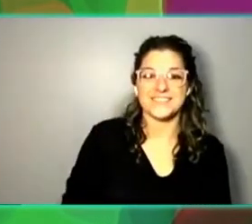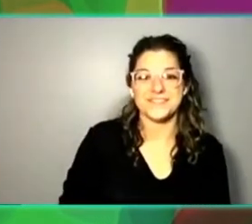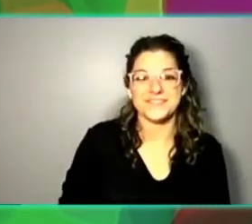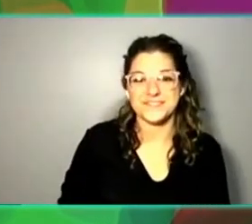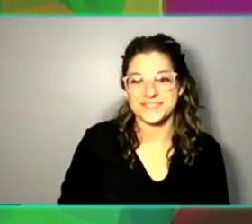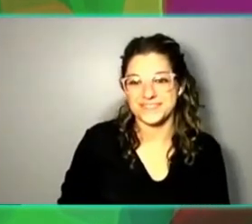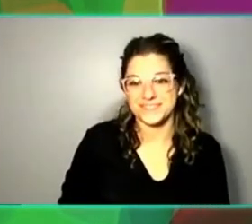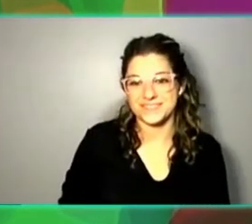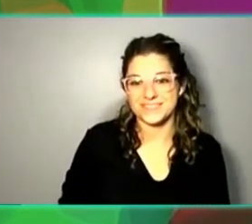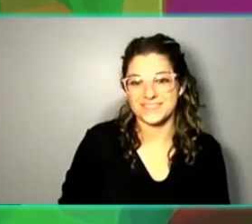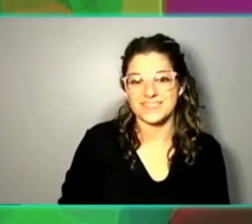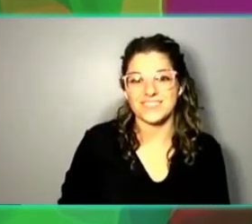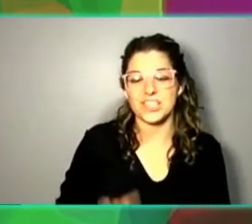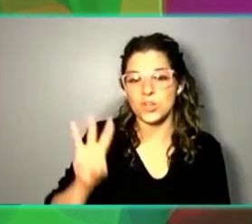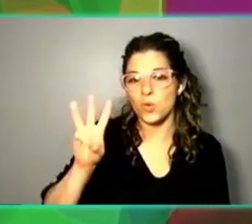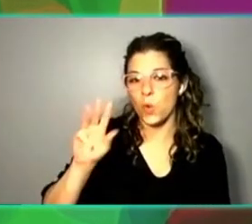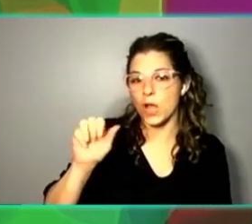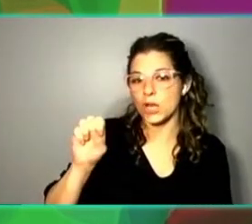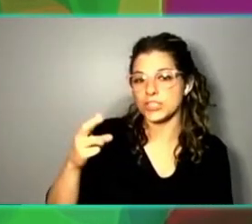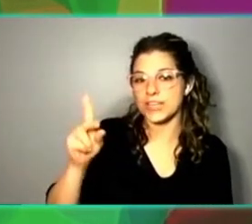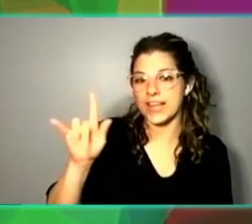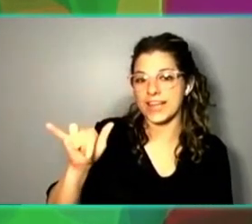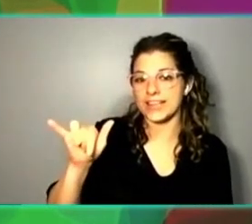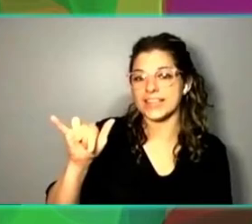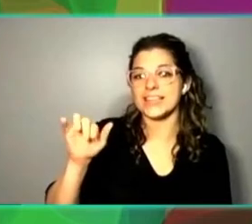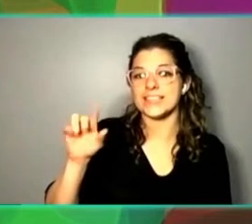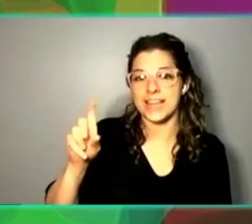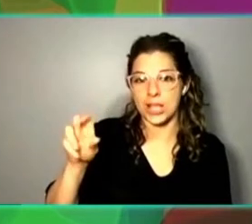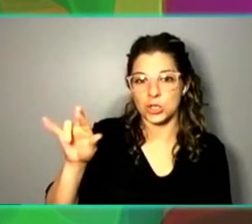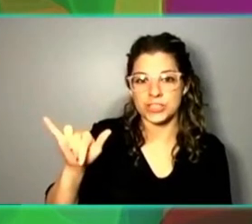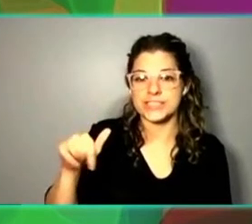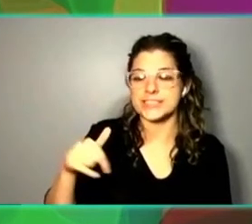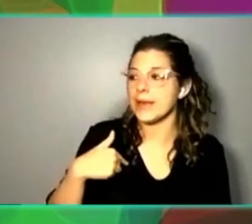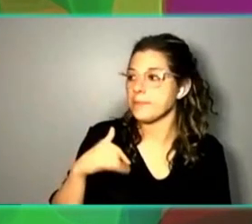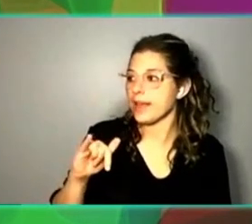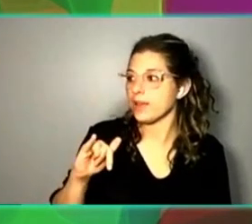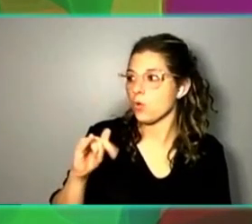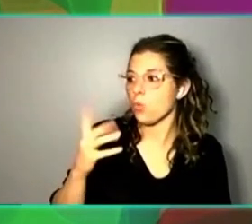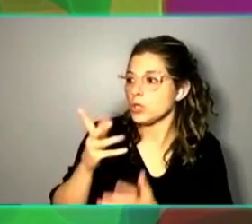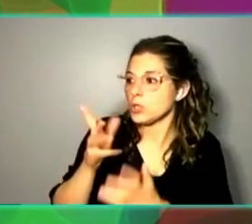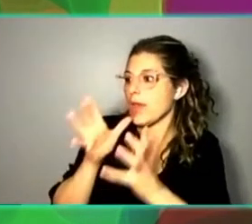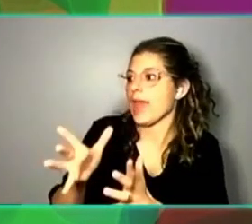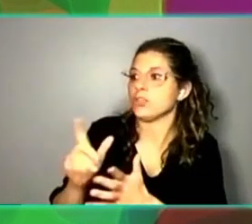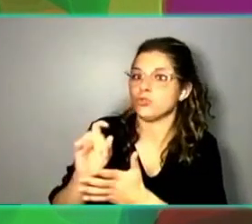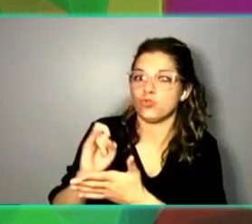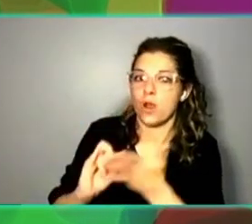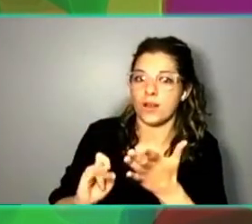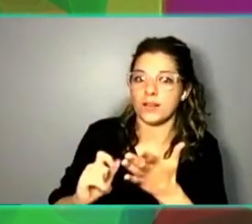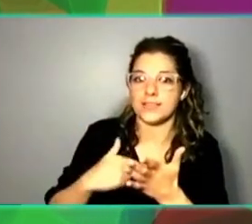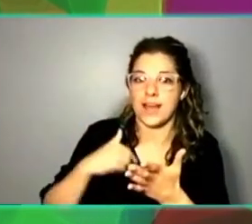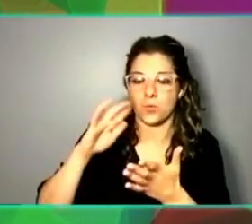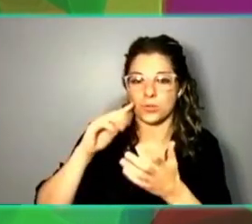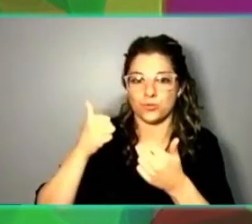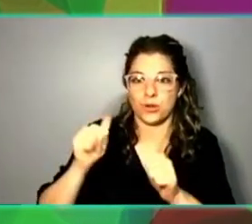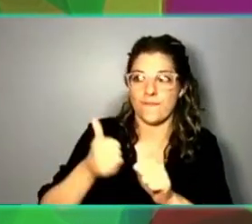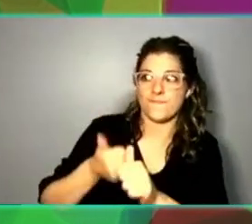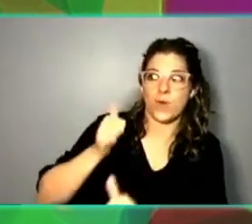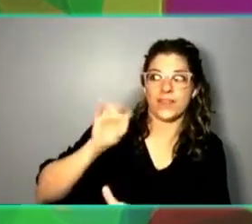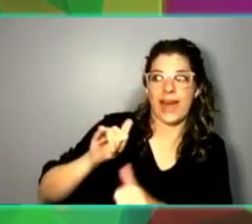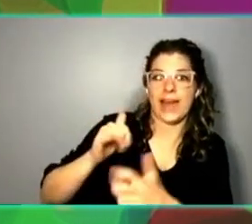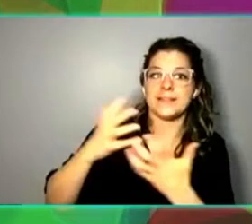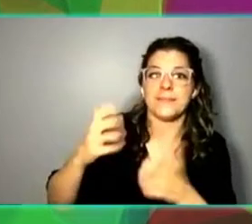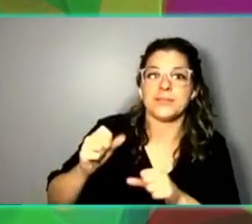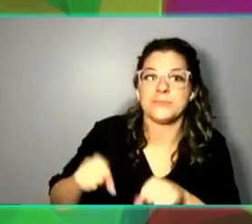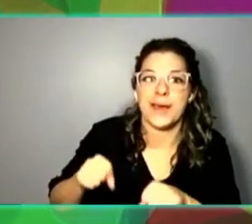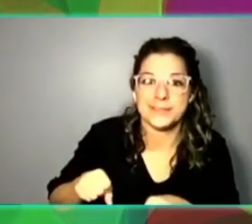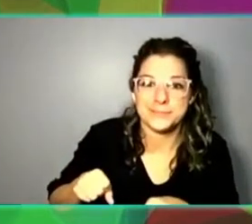when it came to Wash Day Diaries, I'm like, okay, what do you hate drawing? Because I will try to avoid that as much as